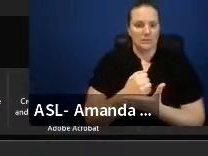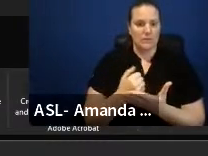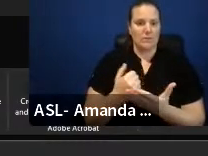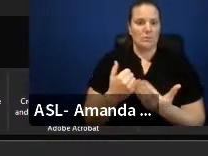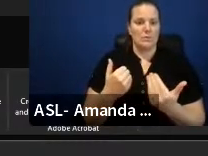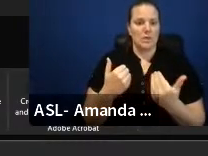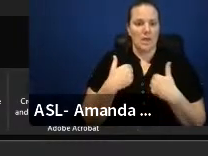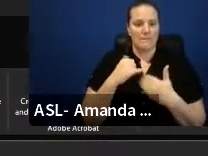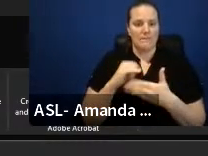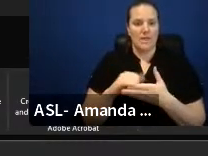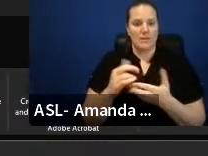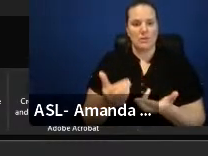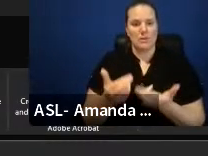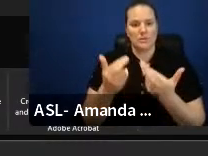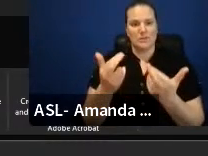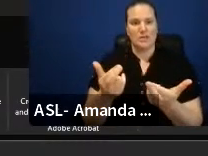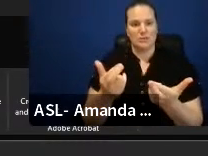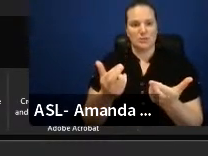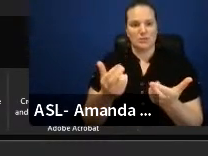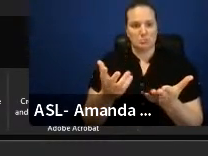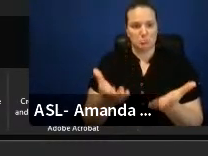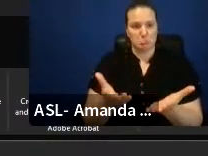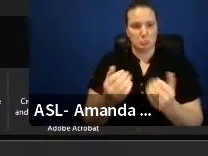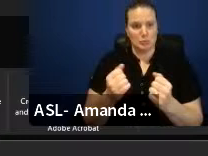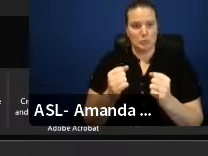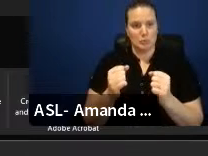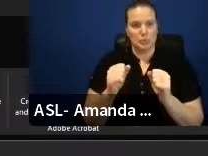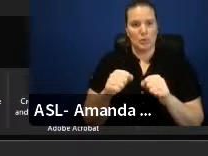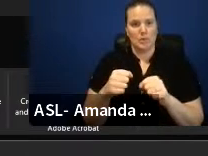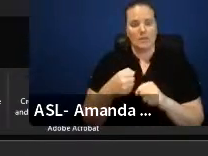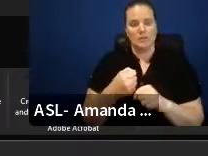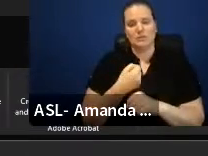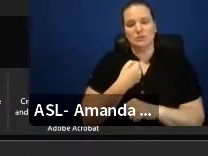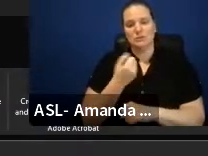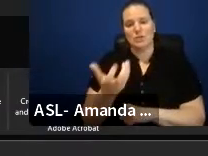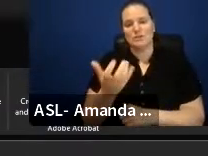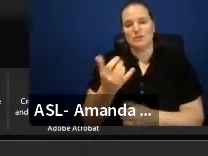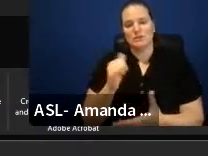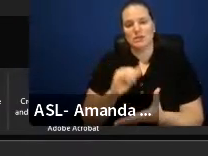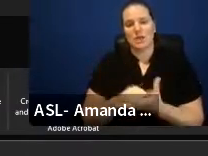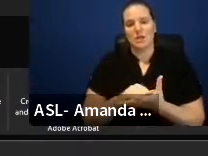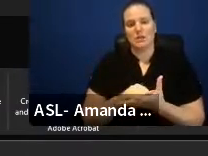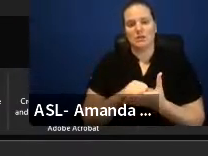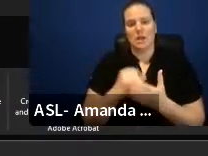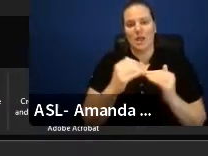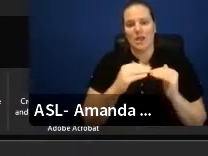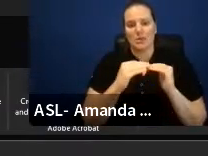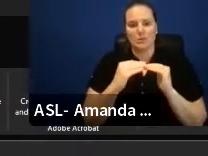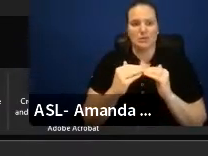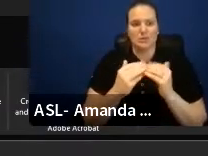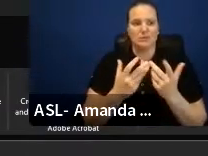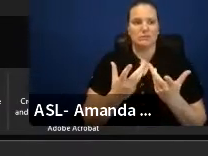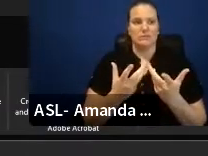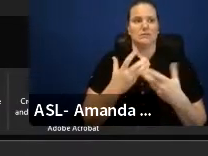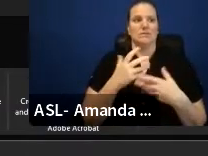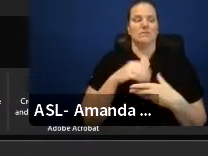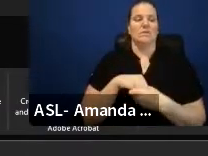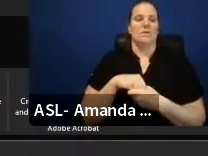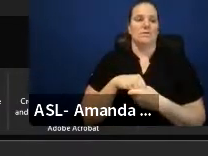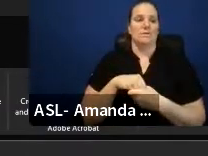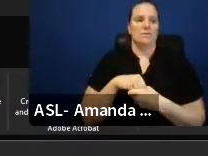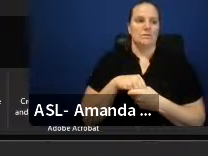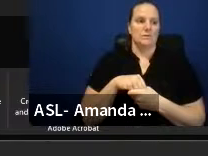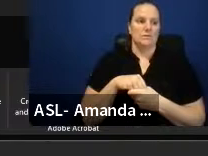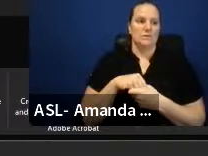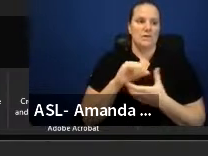this recommendation, and to be able to really express it, even though that's, even though equity is such an inherent part, I know that